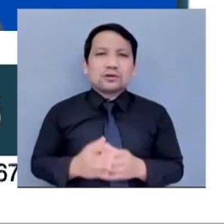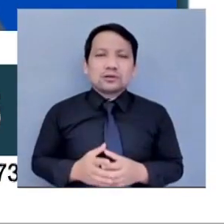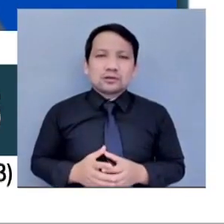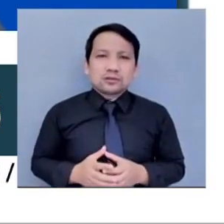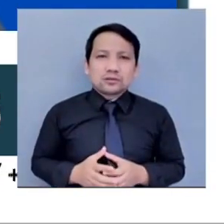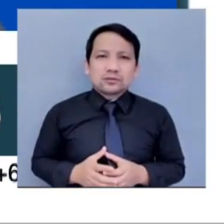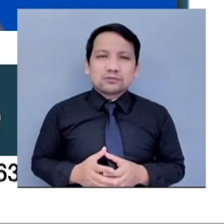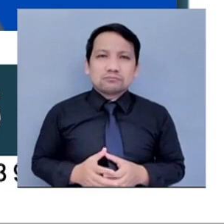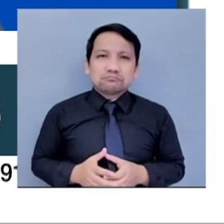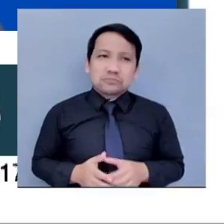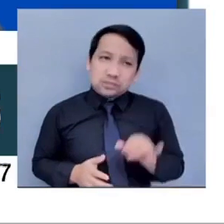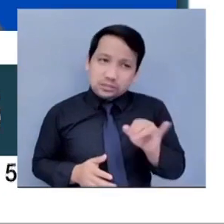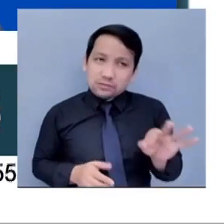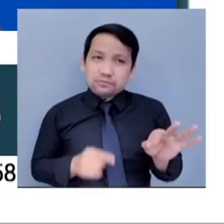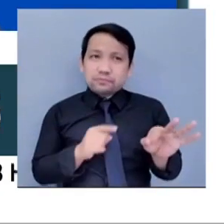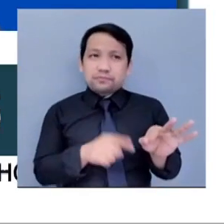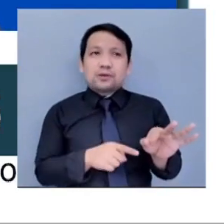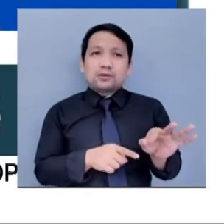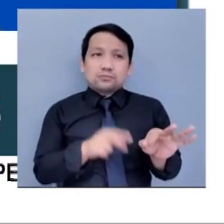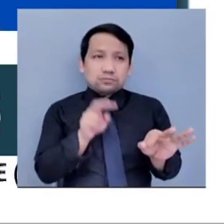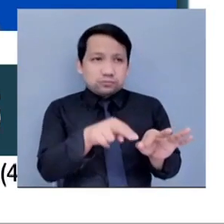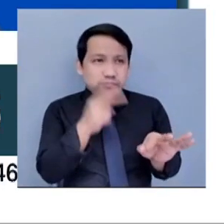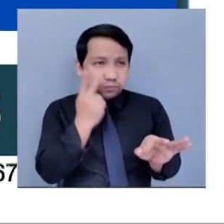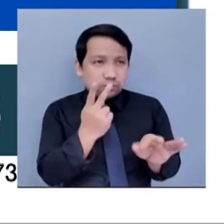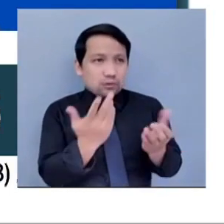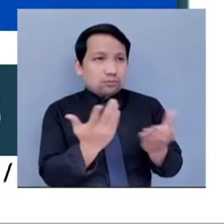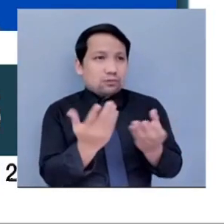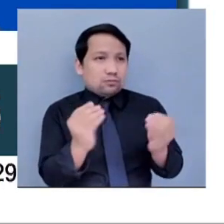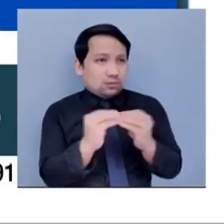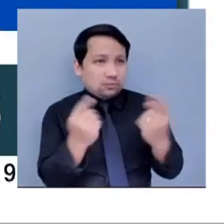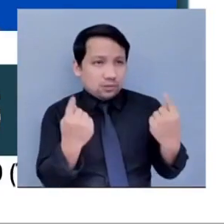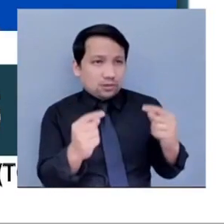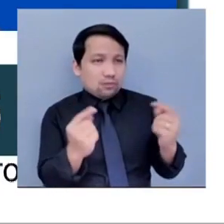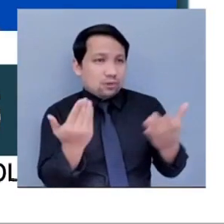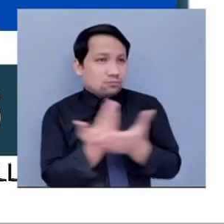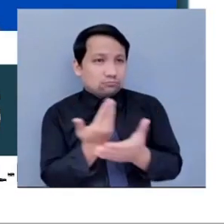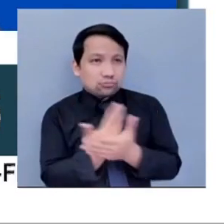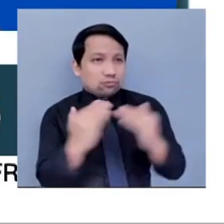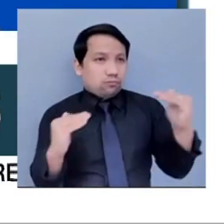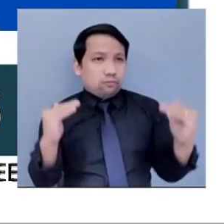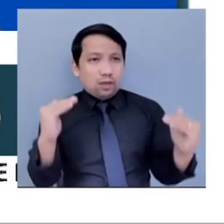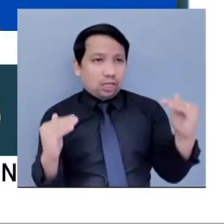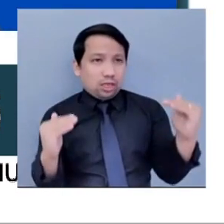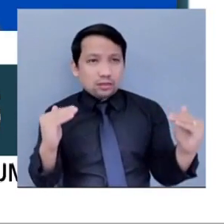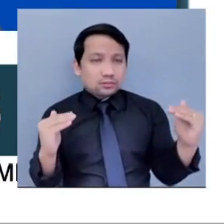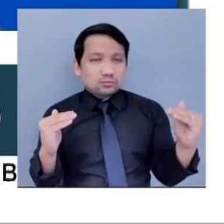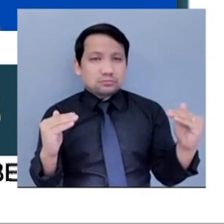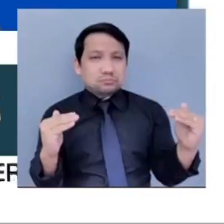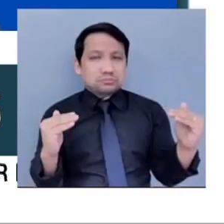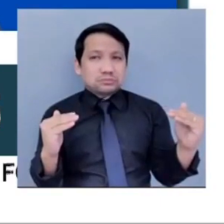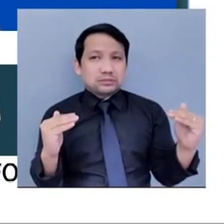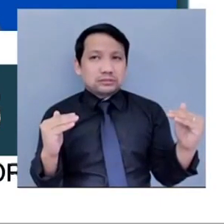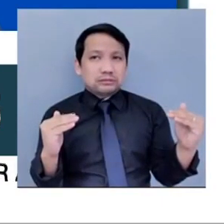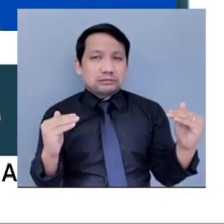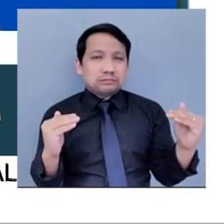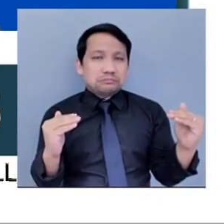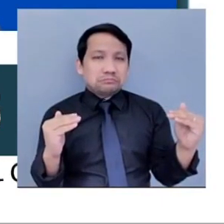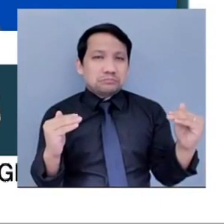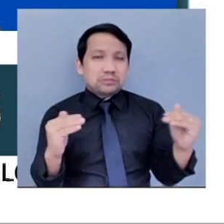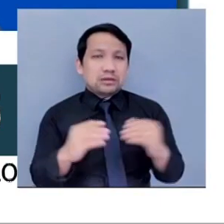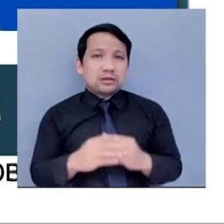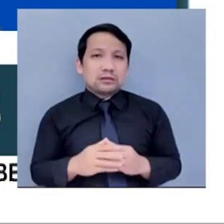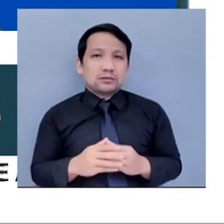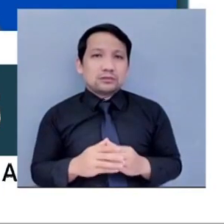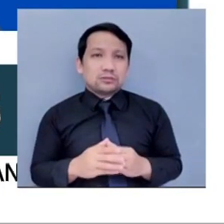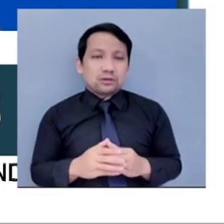if you are to really try to come up with a balanced approach to everything, it looks like that the